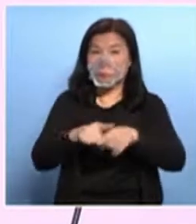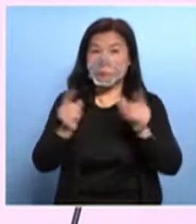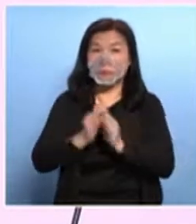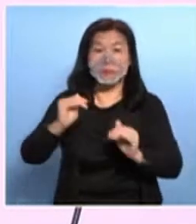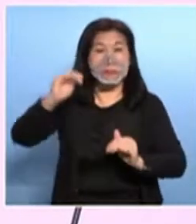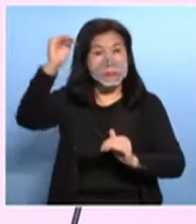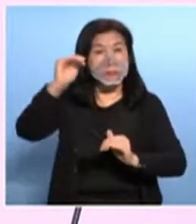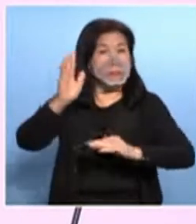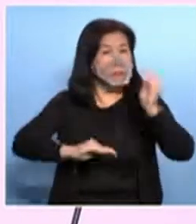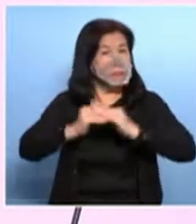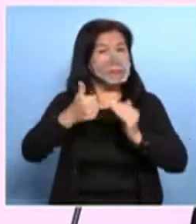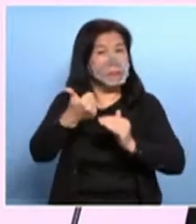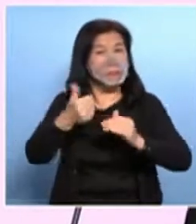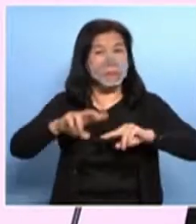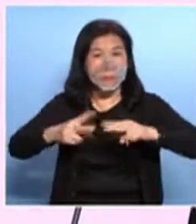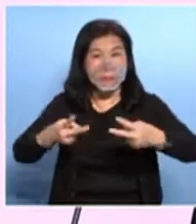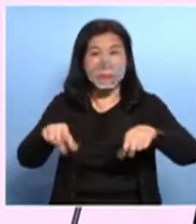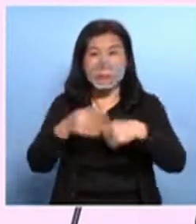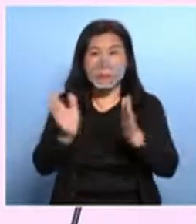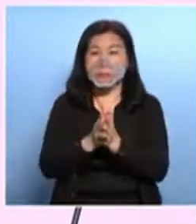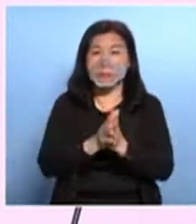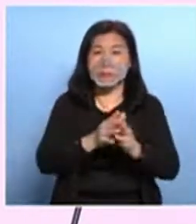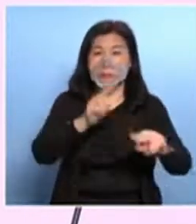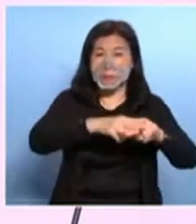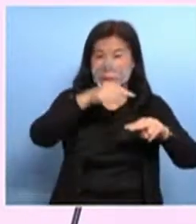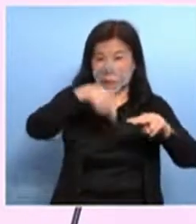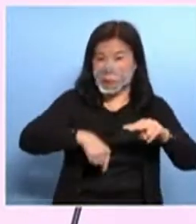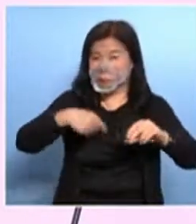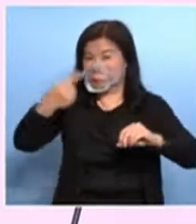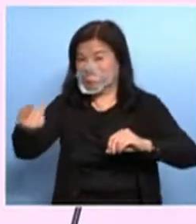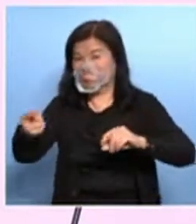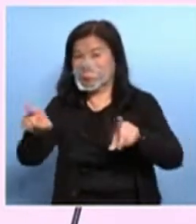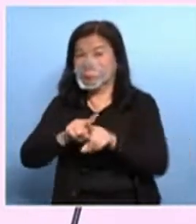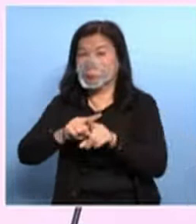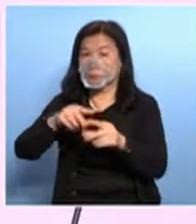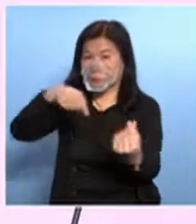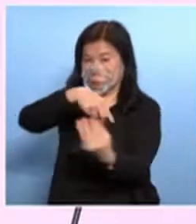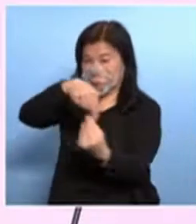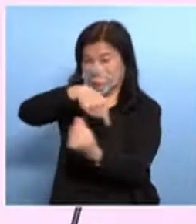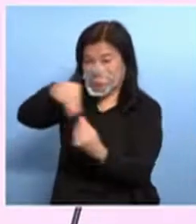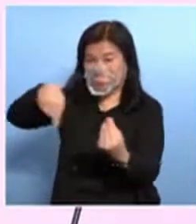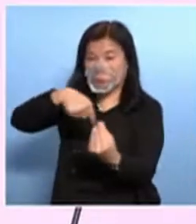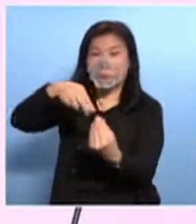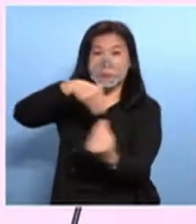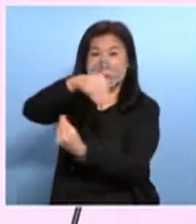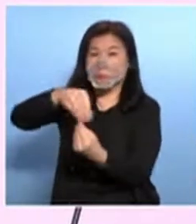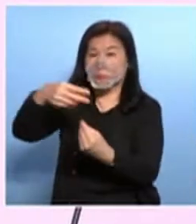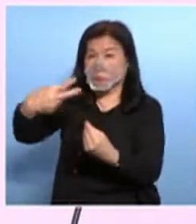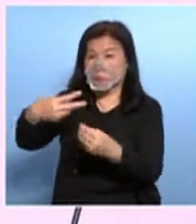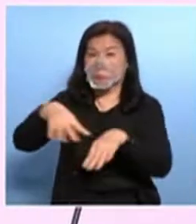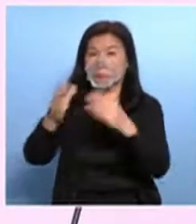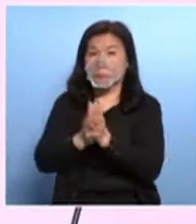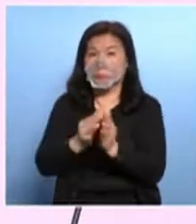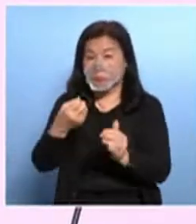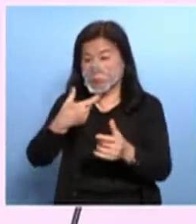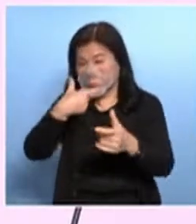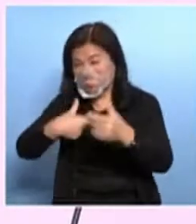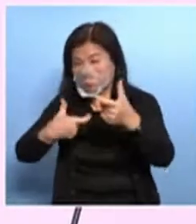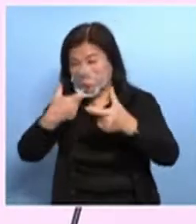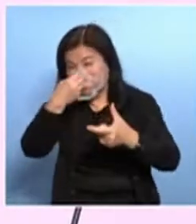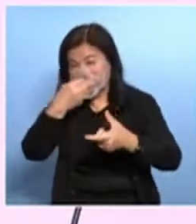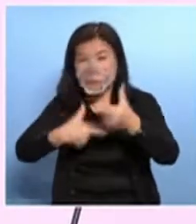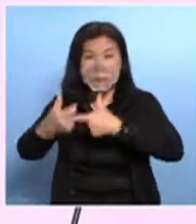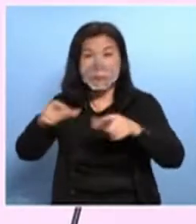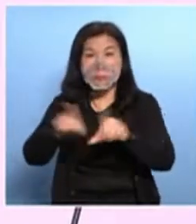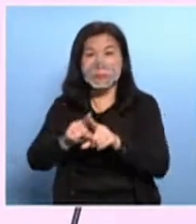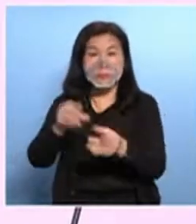our country continues to reform and open up, moves towards high-quality development and progress according to the strategy of domestic and